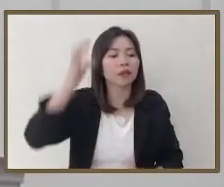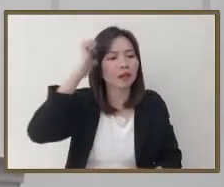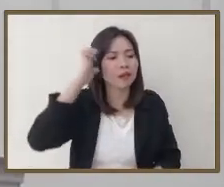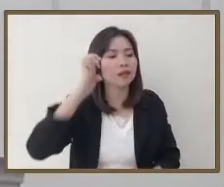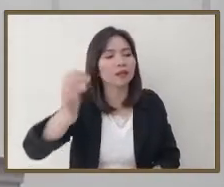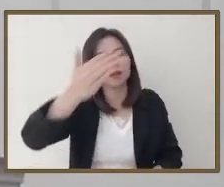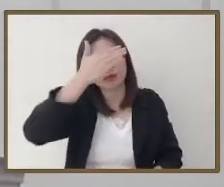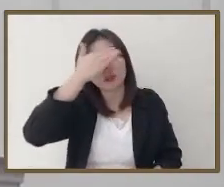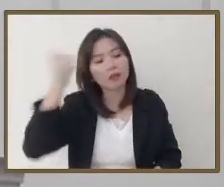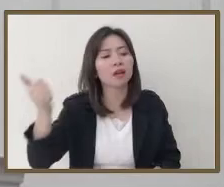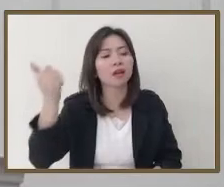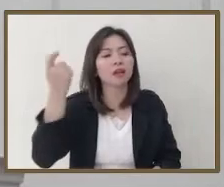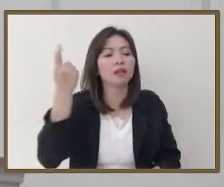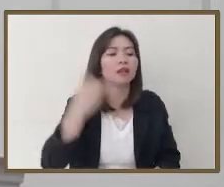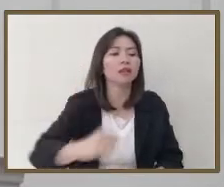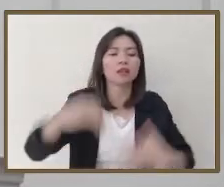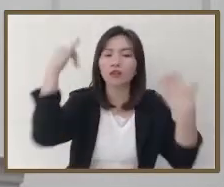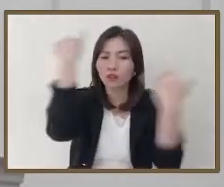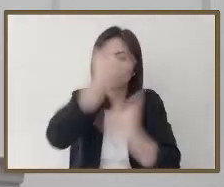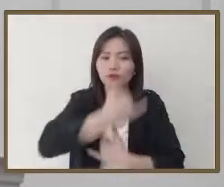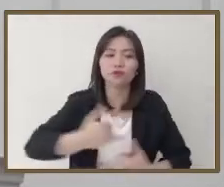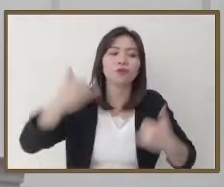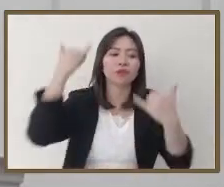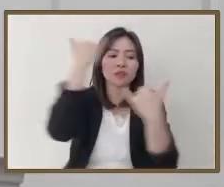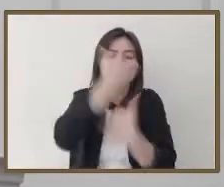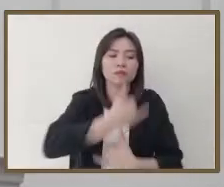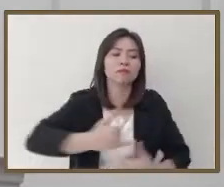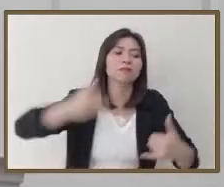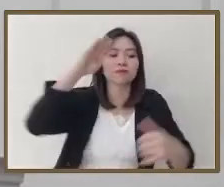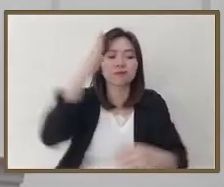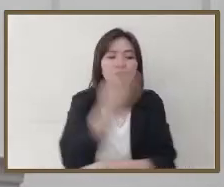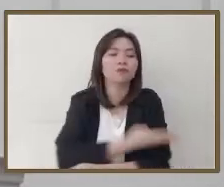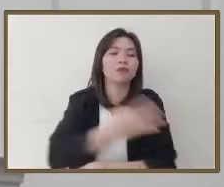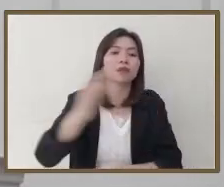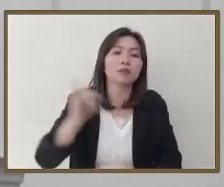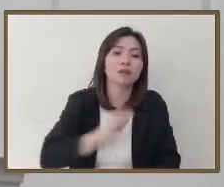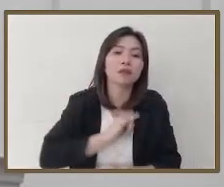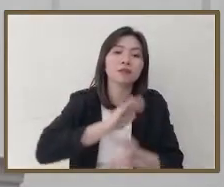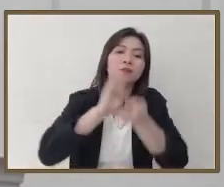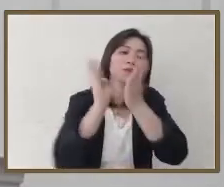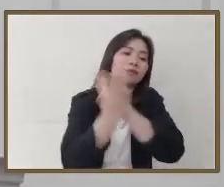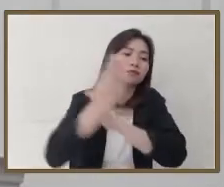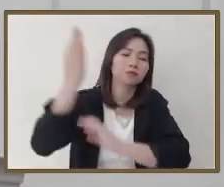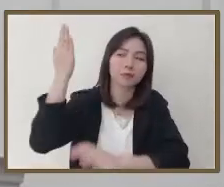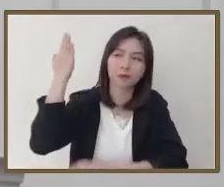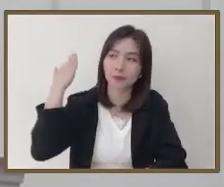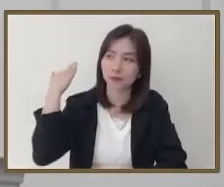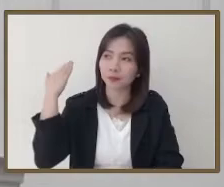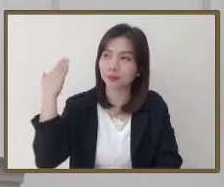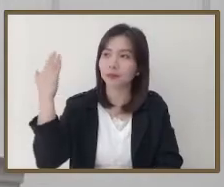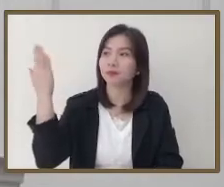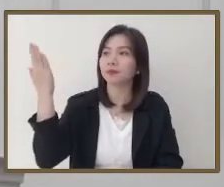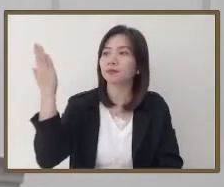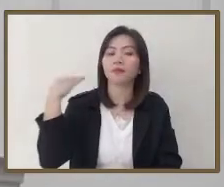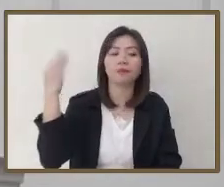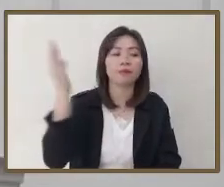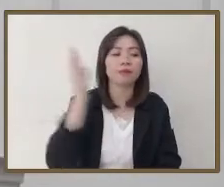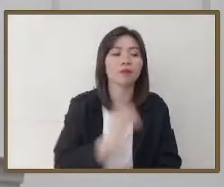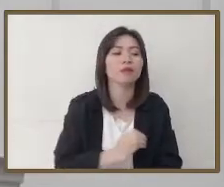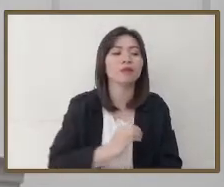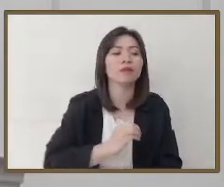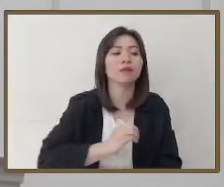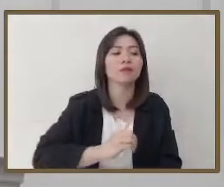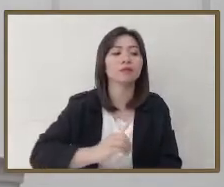complete, and he forgot what foolish man I used to be.